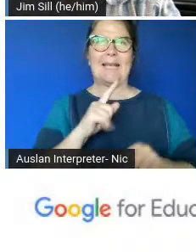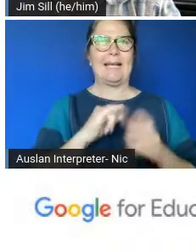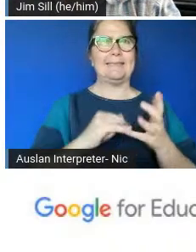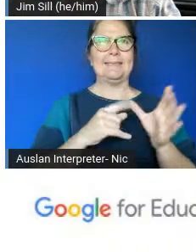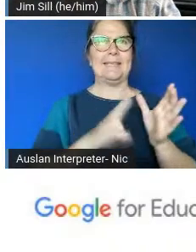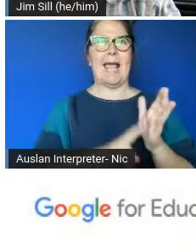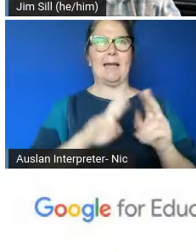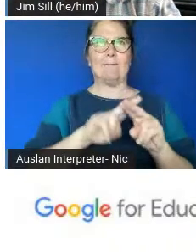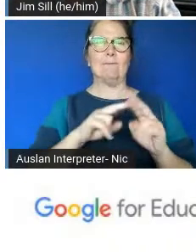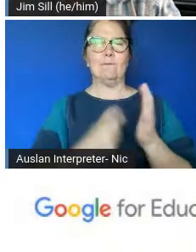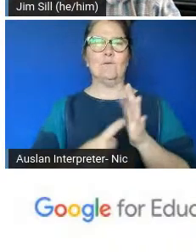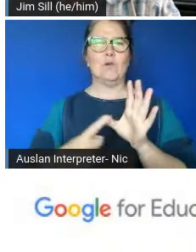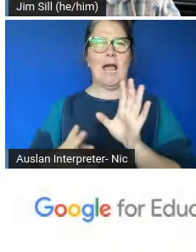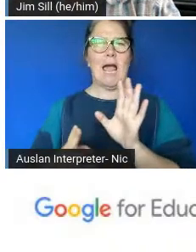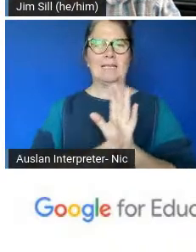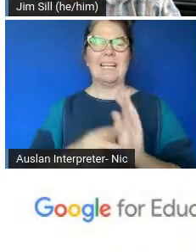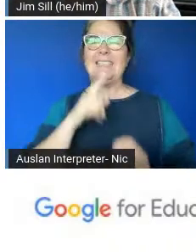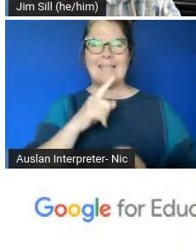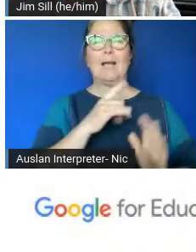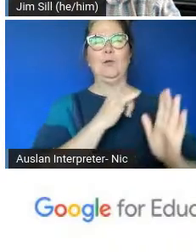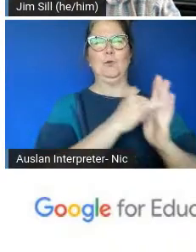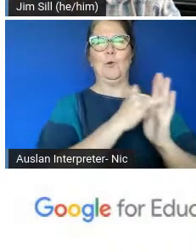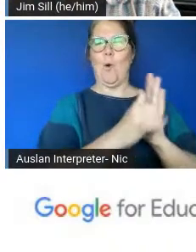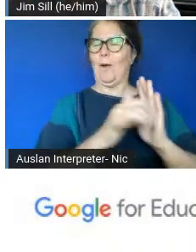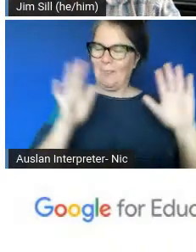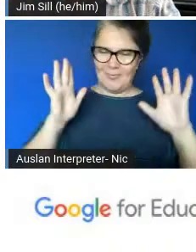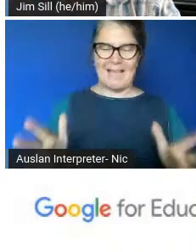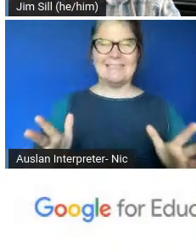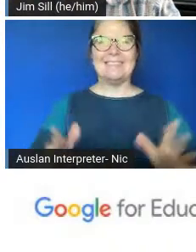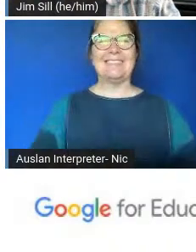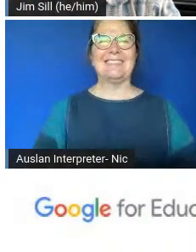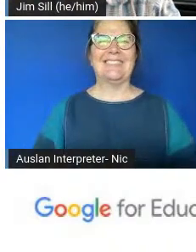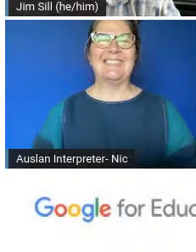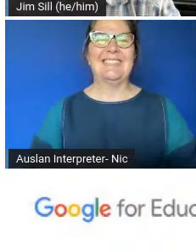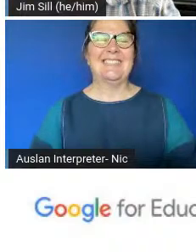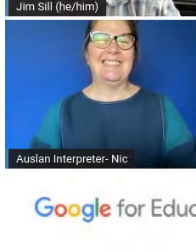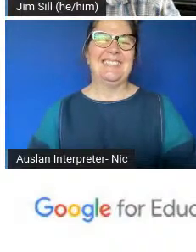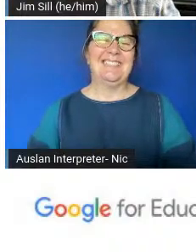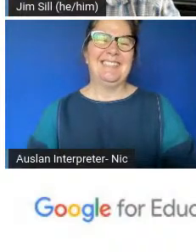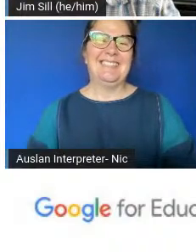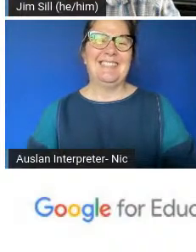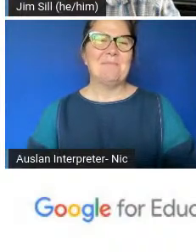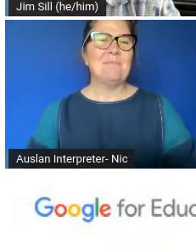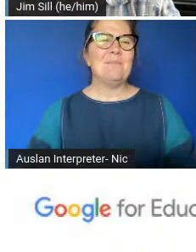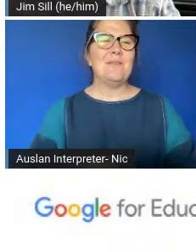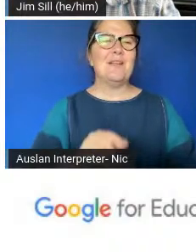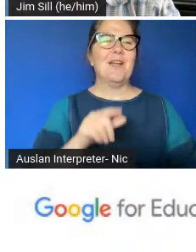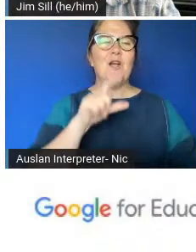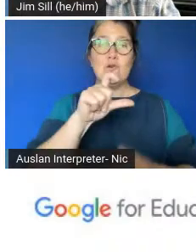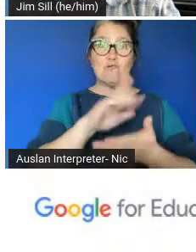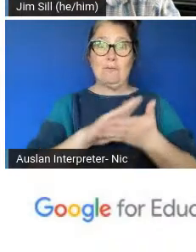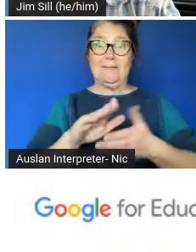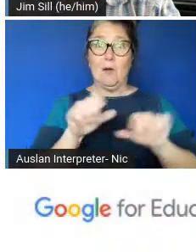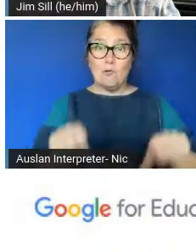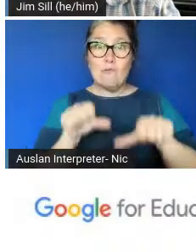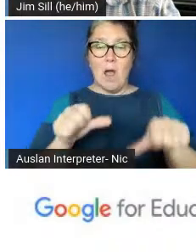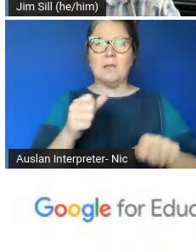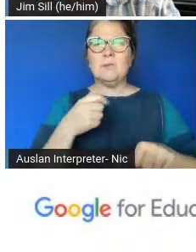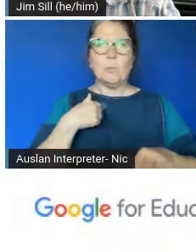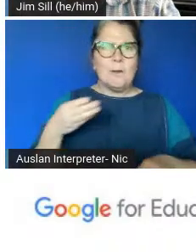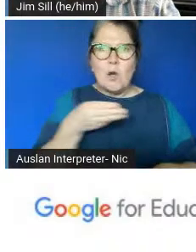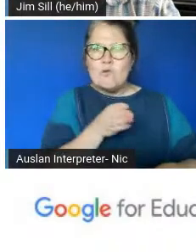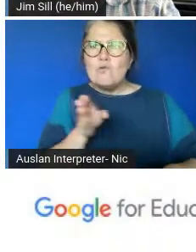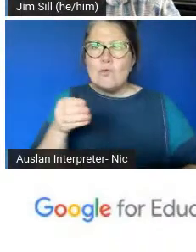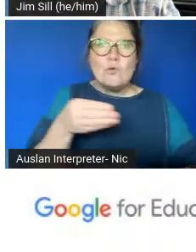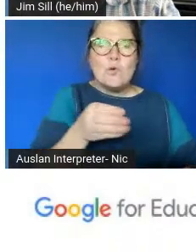okay, I'm with you. you. Yeah, just say New York. Say New York. No one's so offended. if we travel around and we can see like the different paintings that